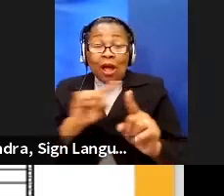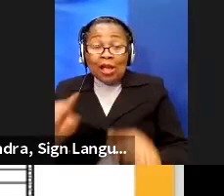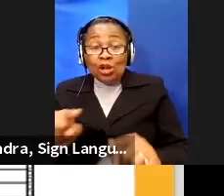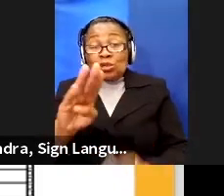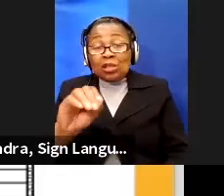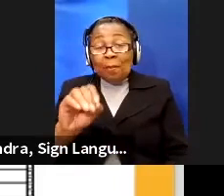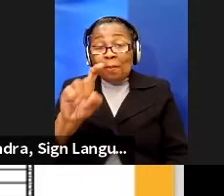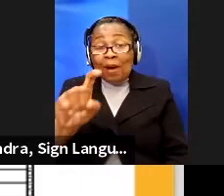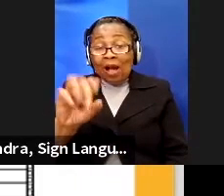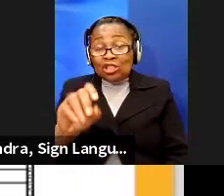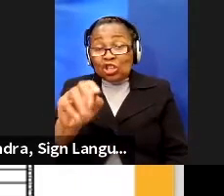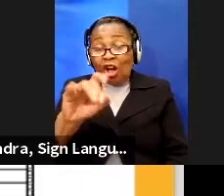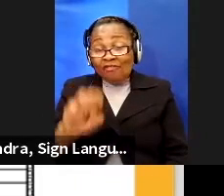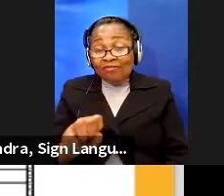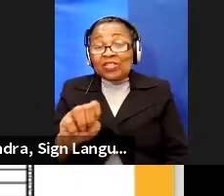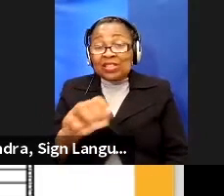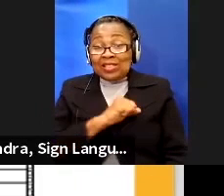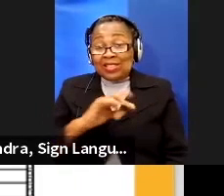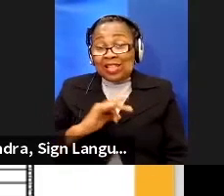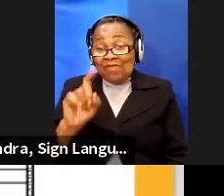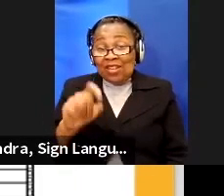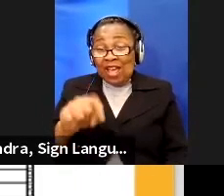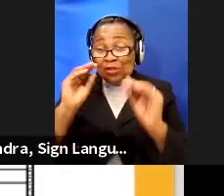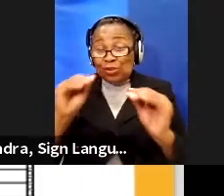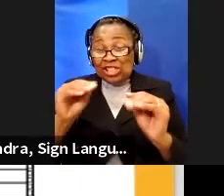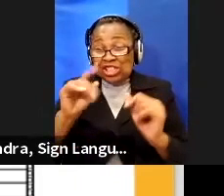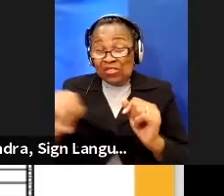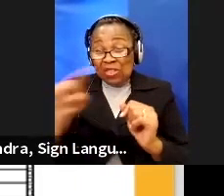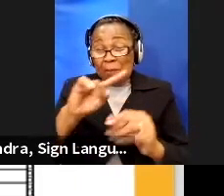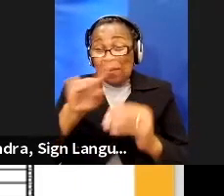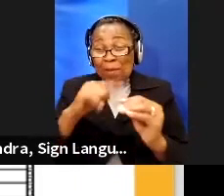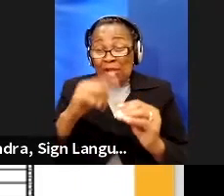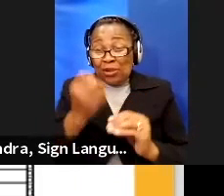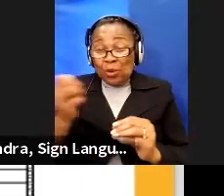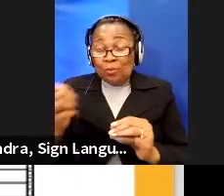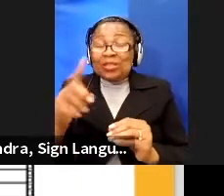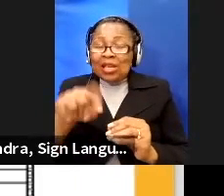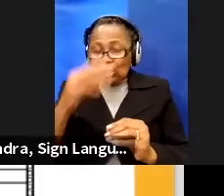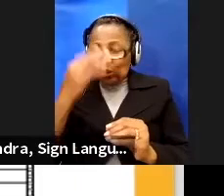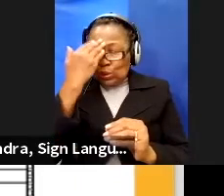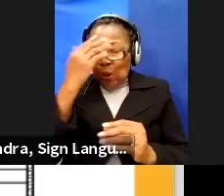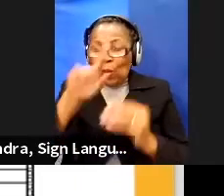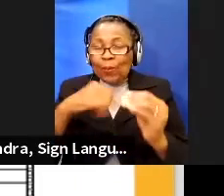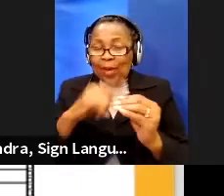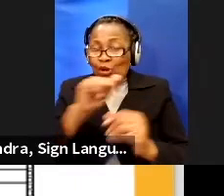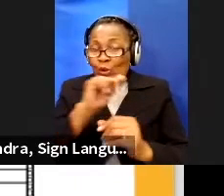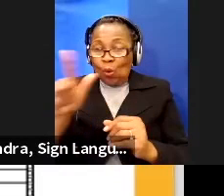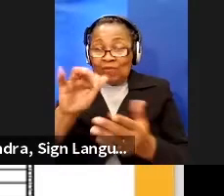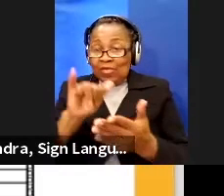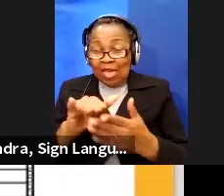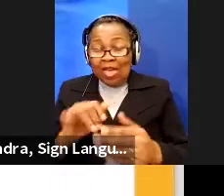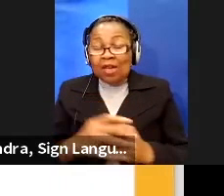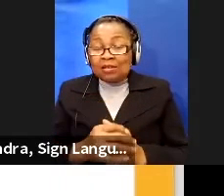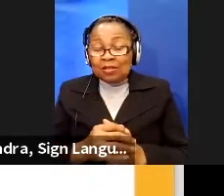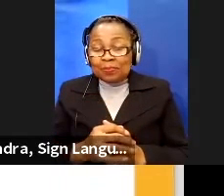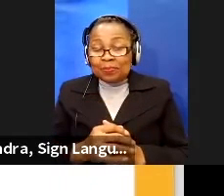to train them about the equipment. So make sure that they know about all of that. Next slide. All